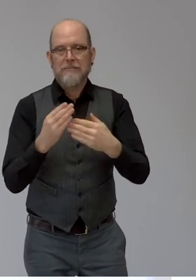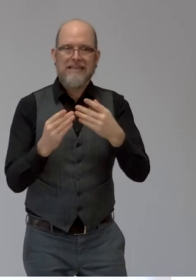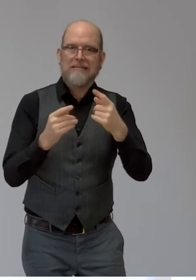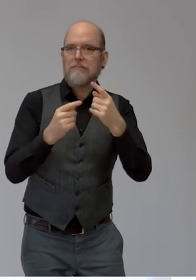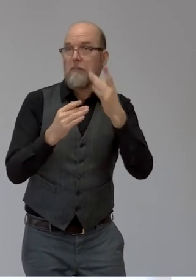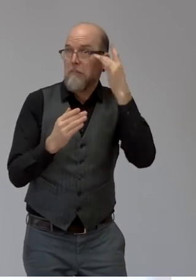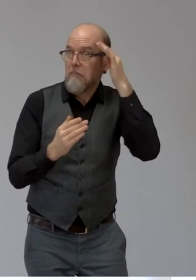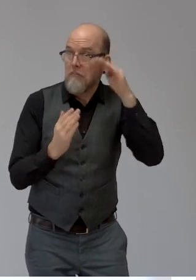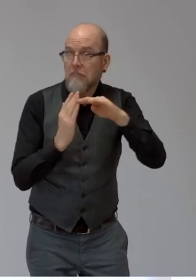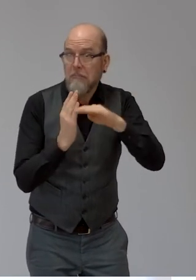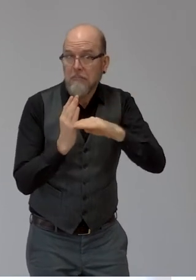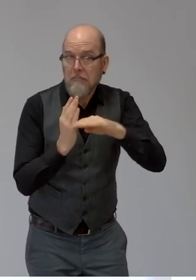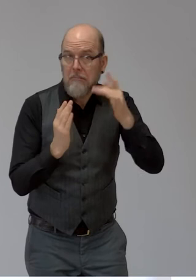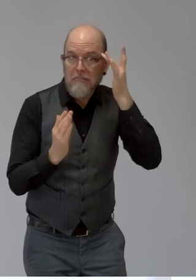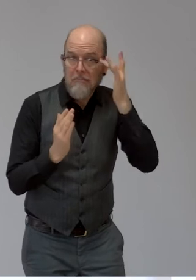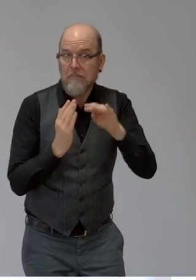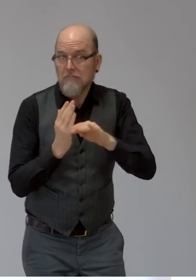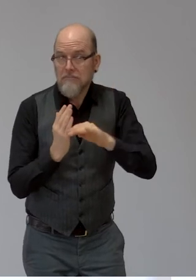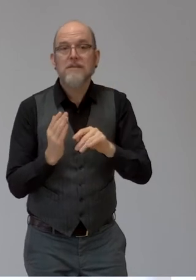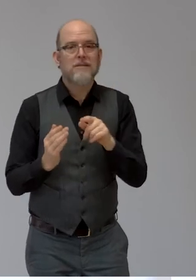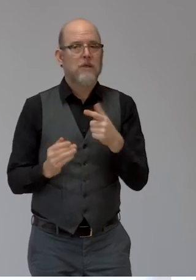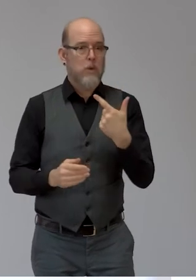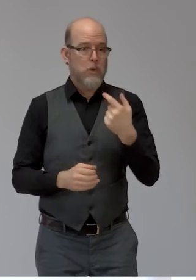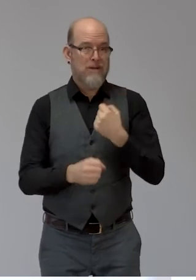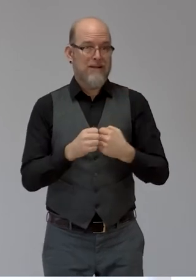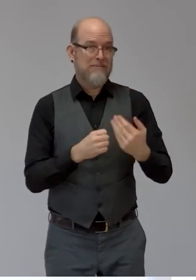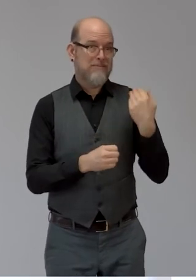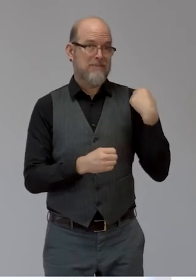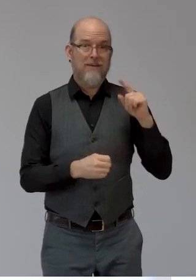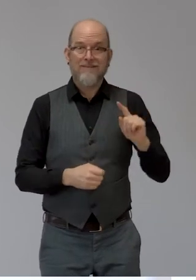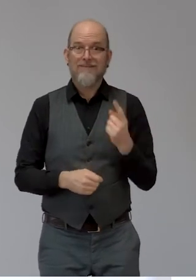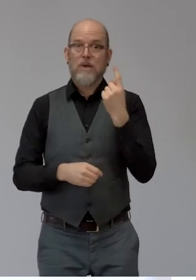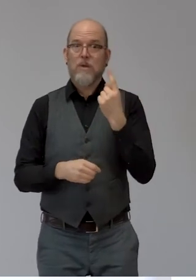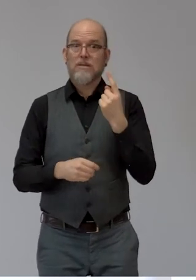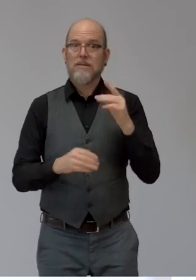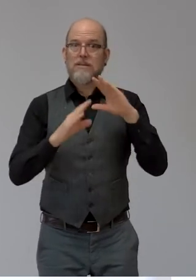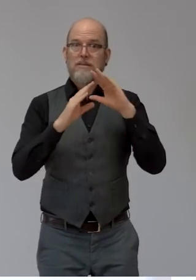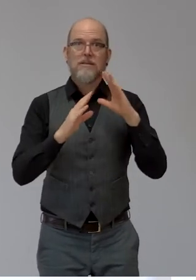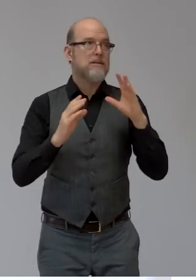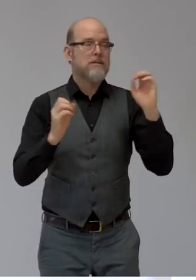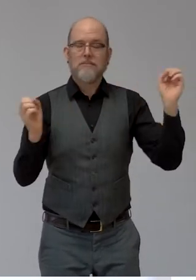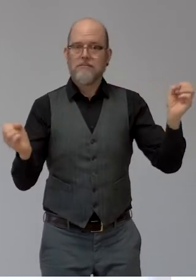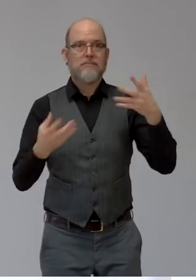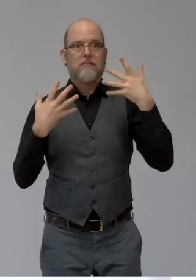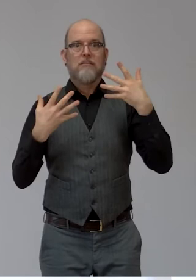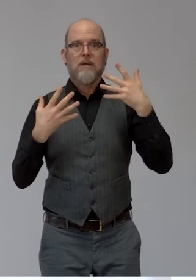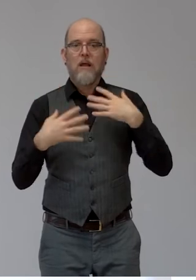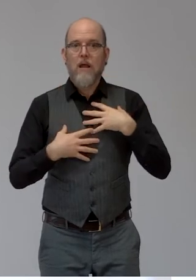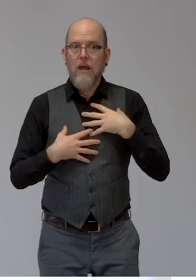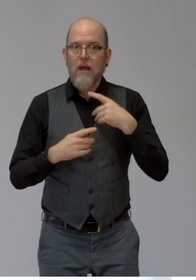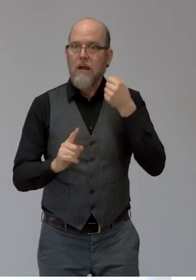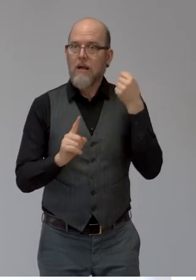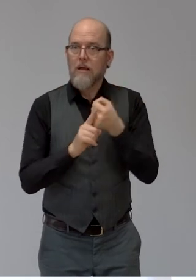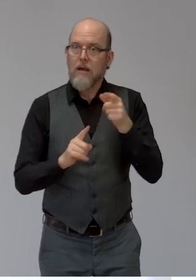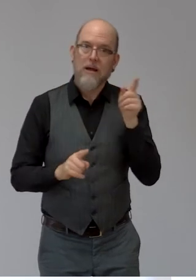happened 2 years ago when I joined for the first time Zero Conference. Because living in Albania, it's a